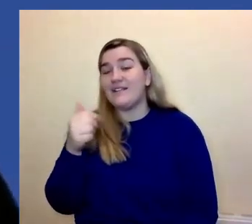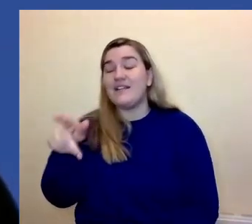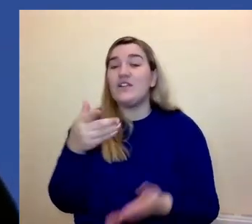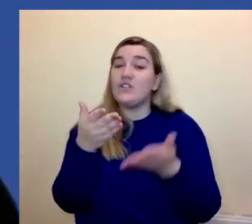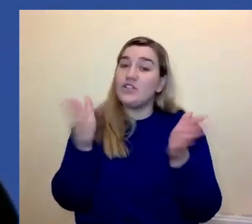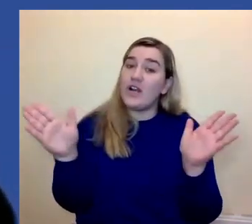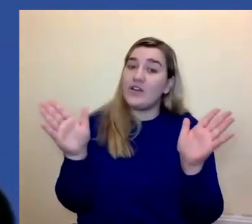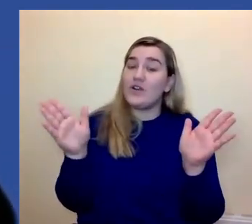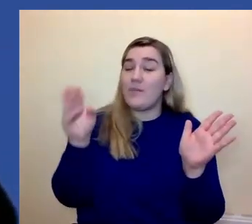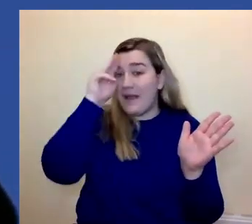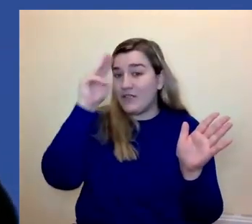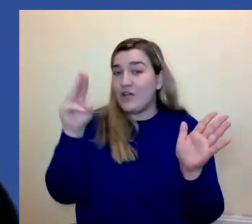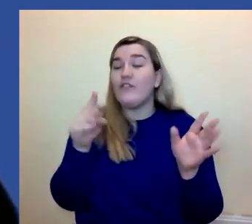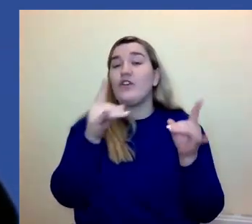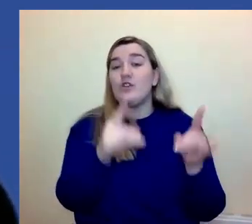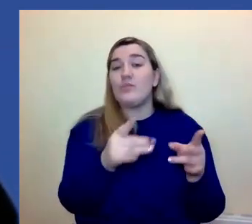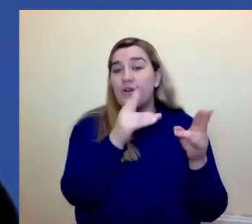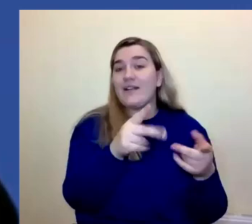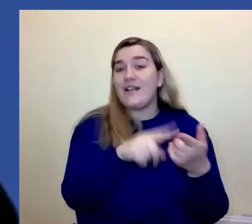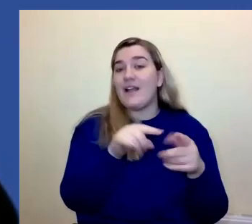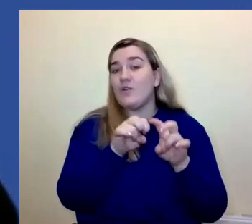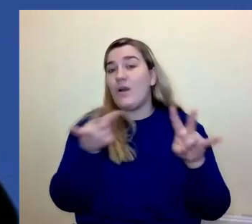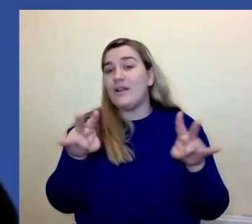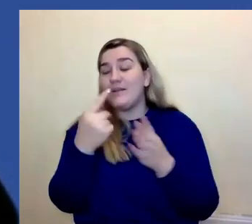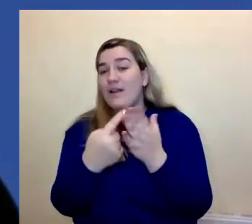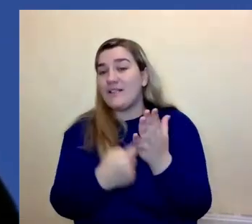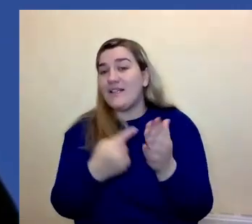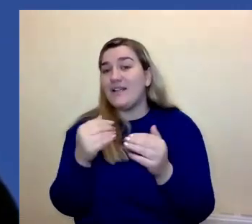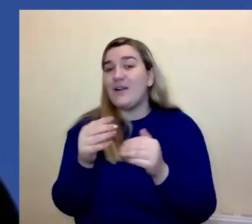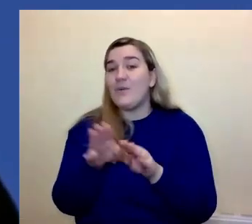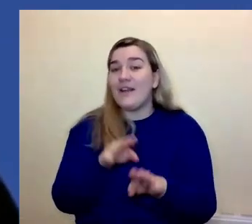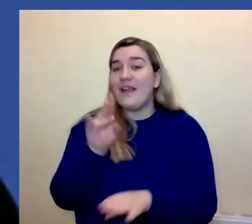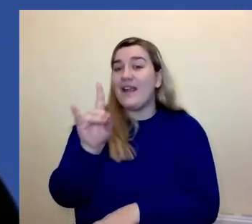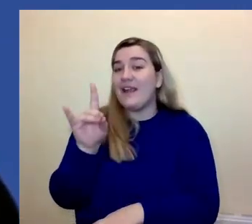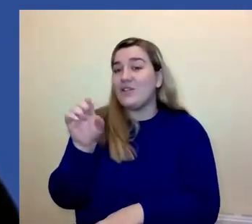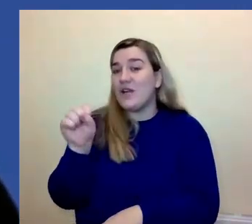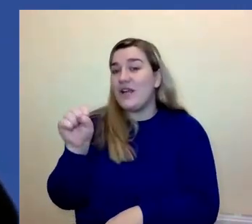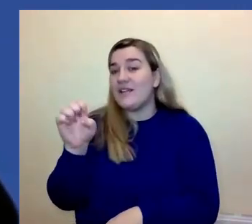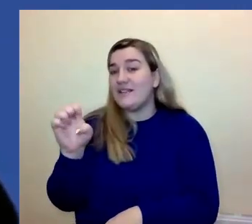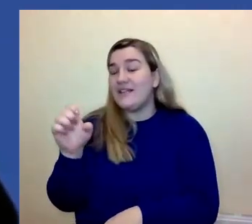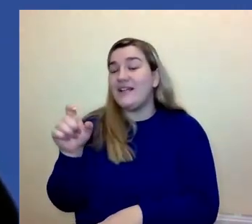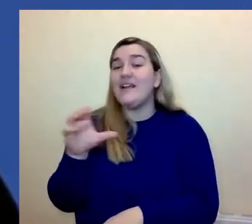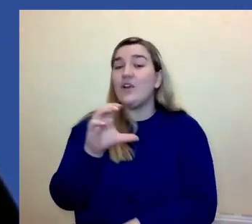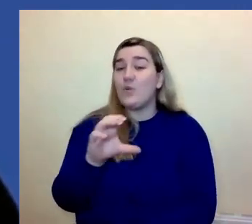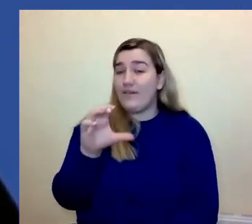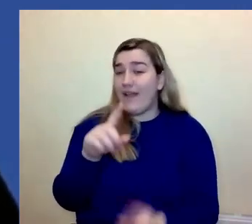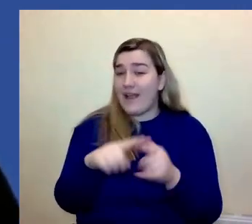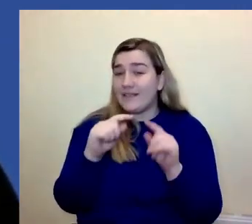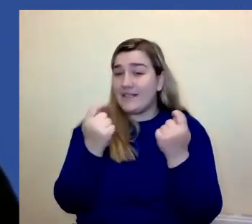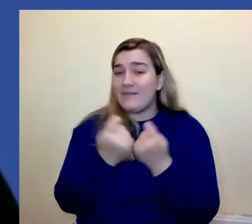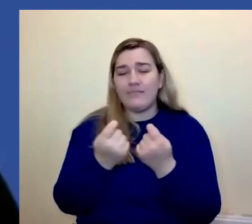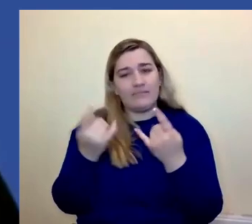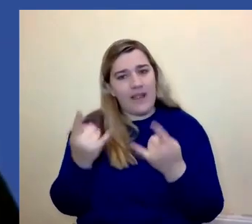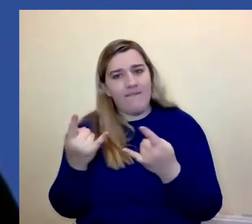for Human Rights and Equality Policy with the HSE. And Caoimhe and her team have been heavily